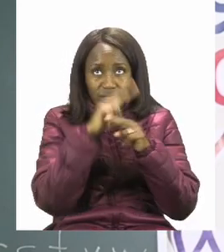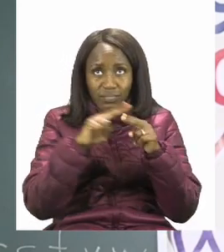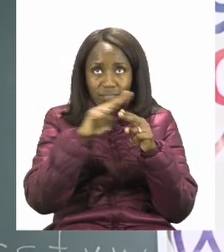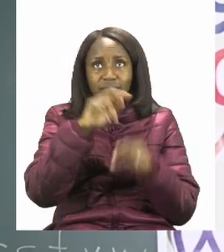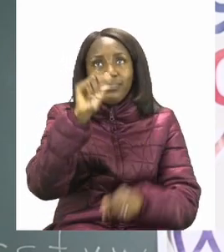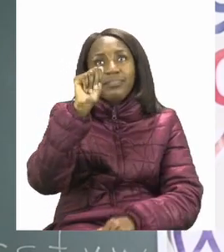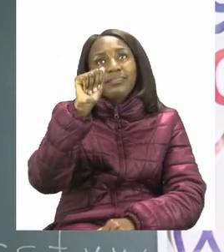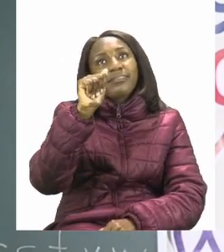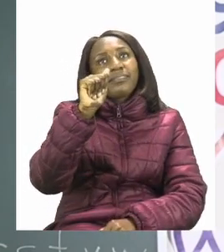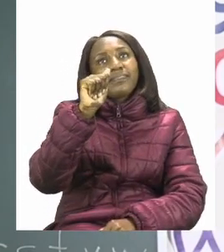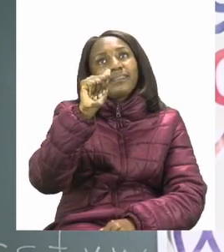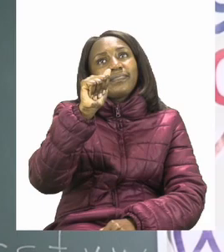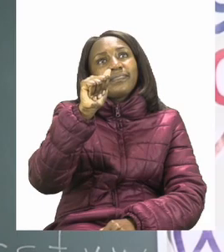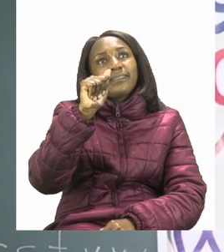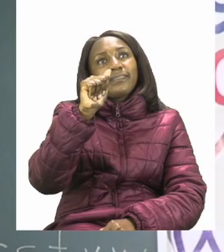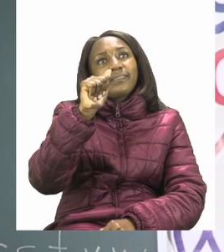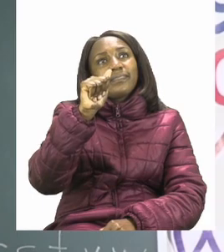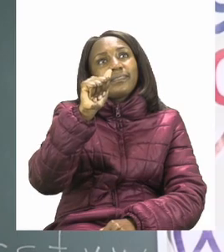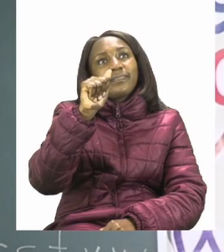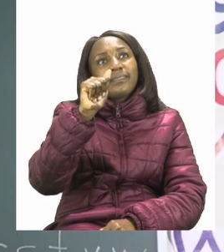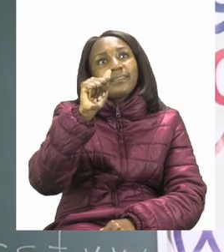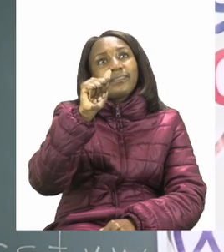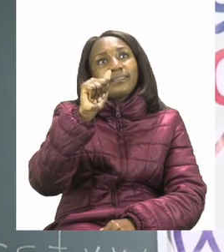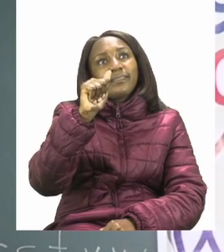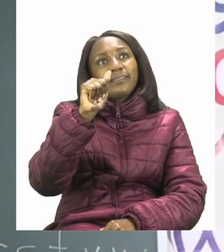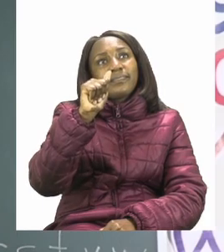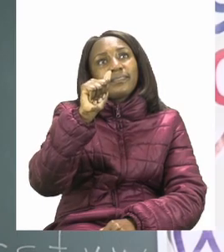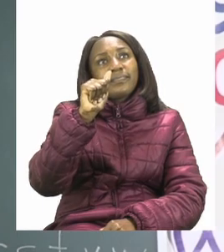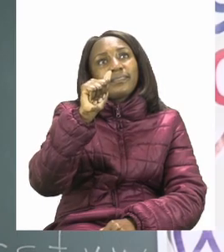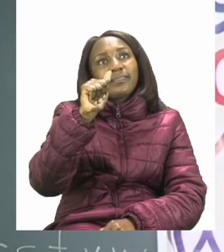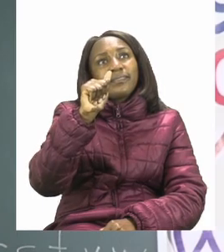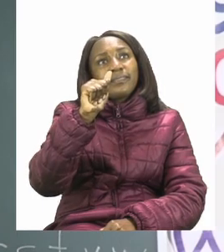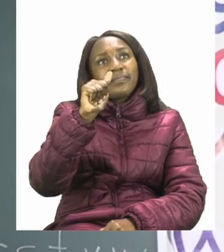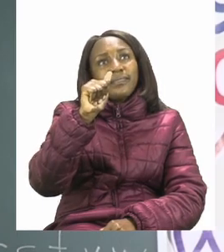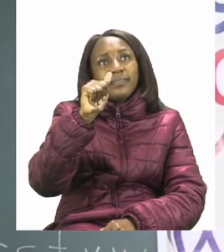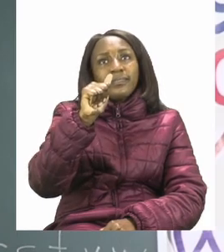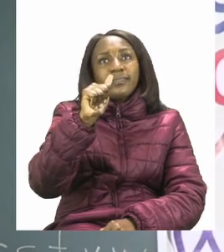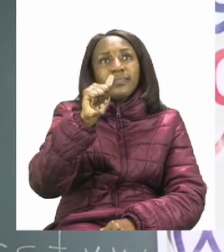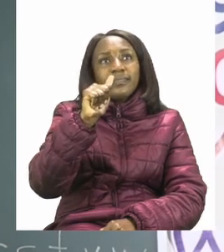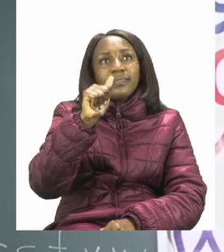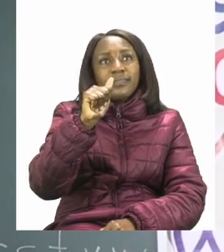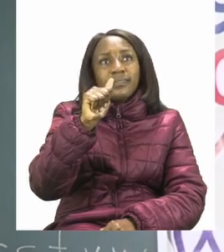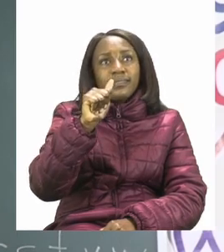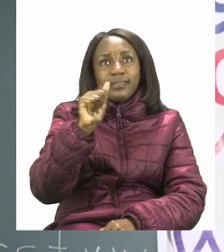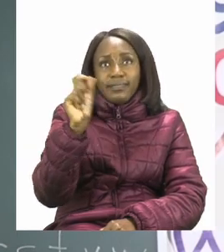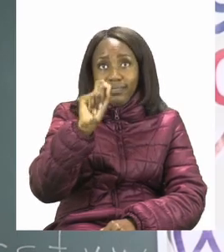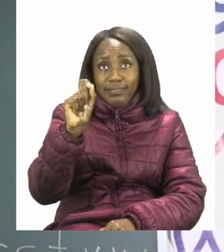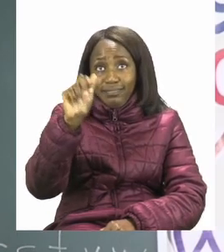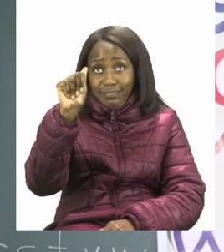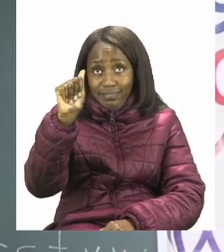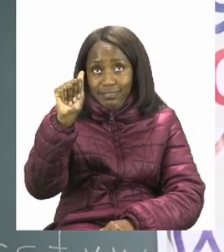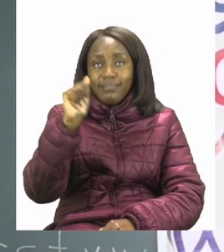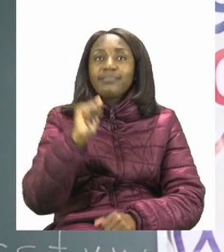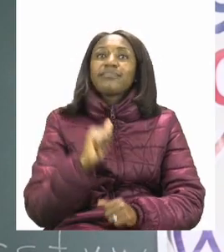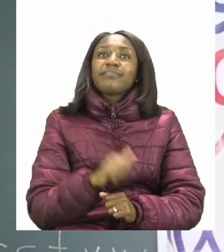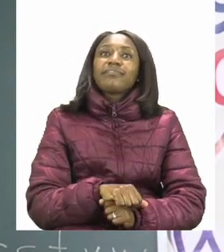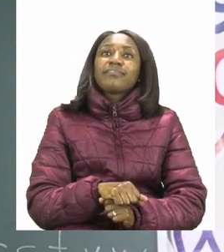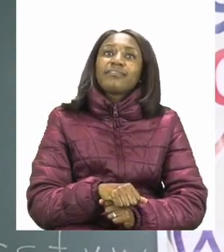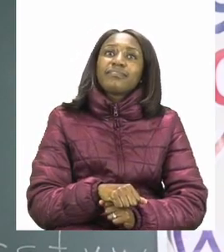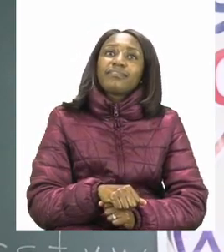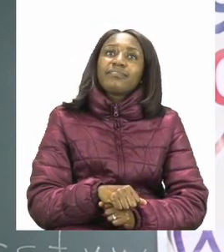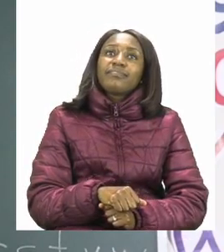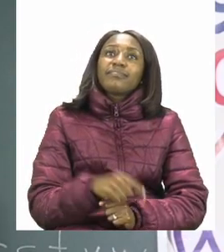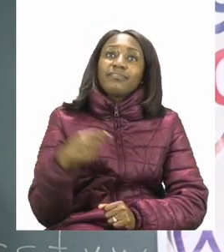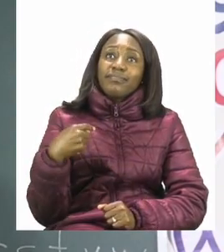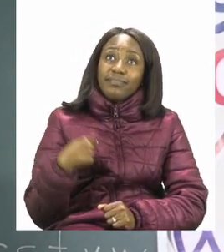is under a. So go ahead and write a so that the